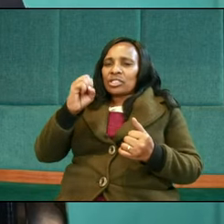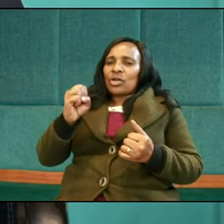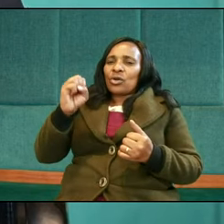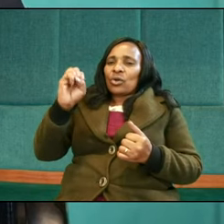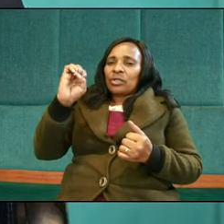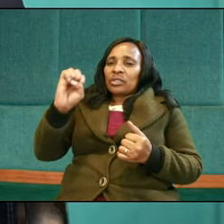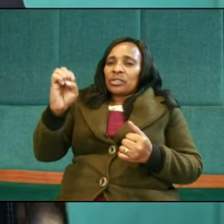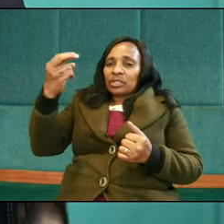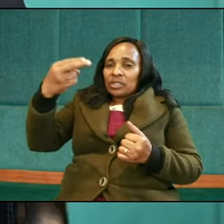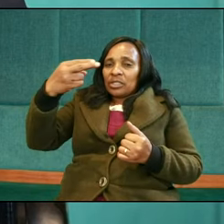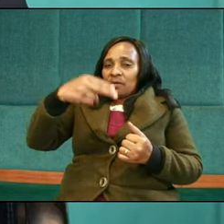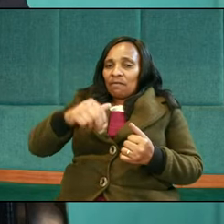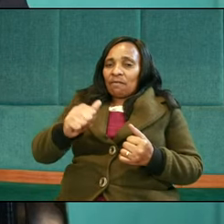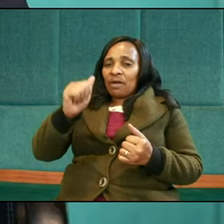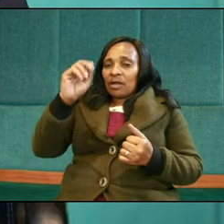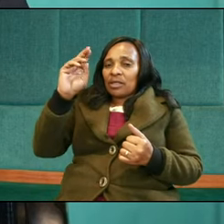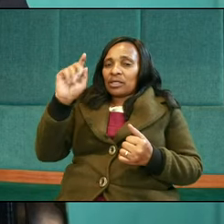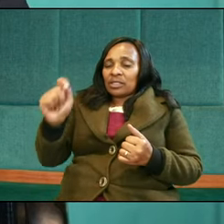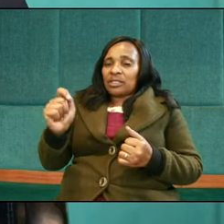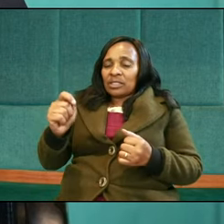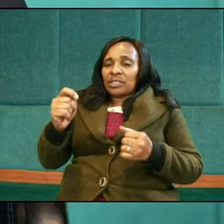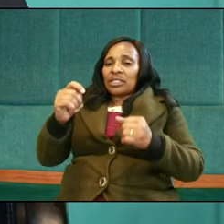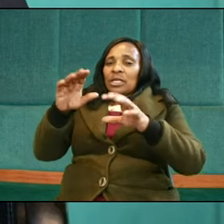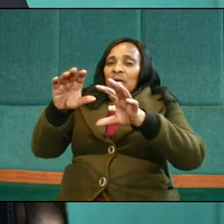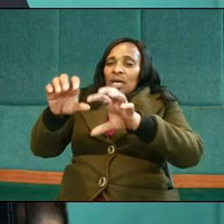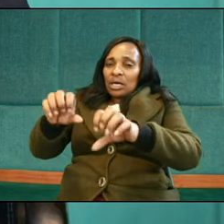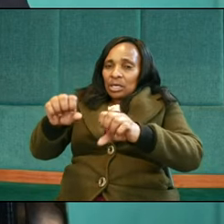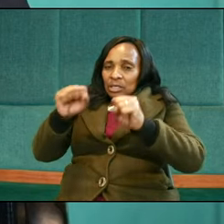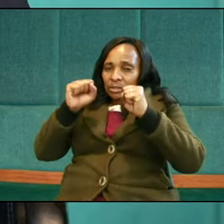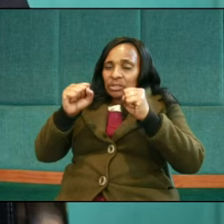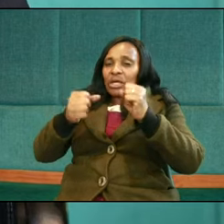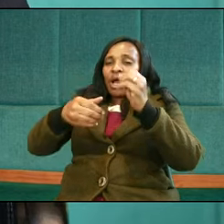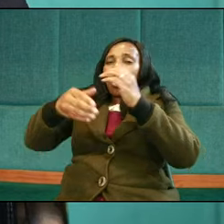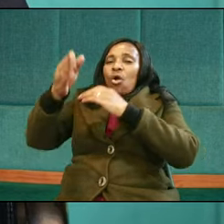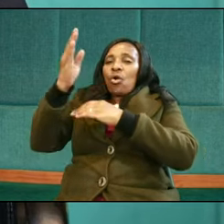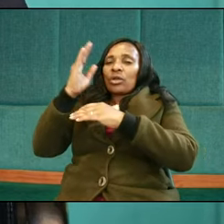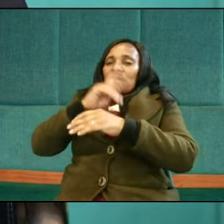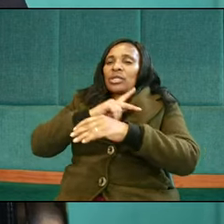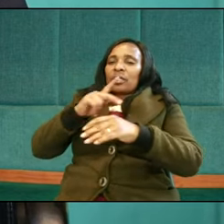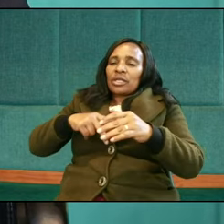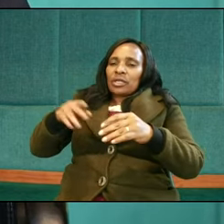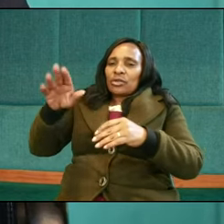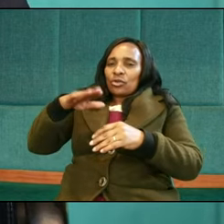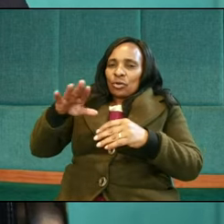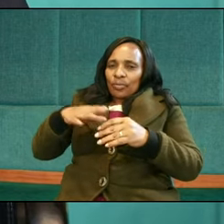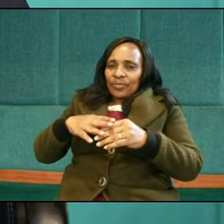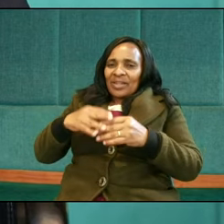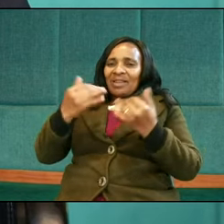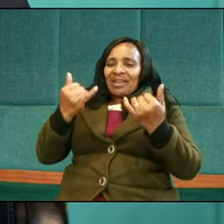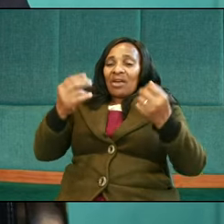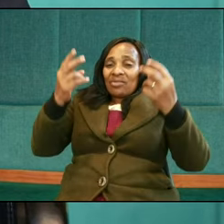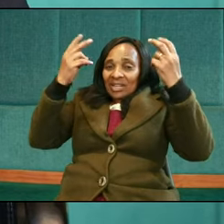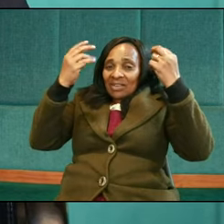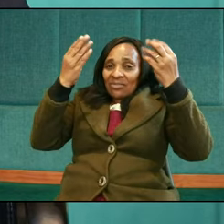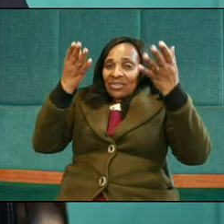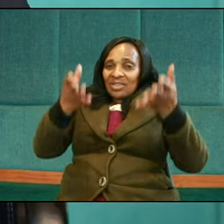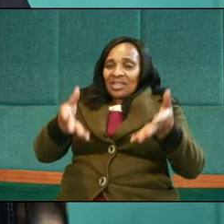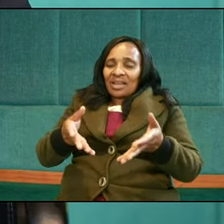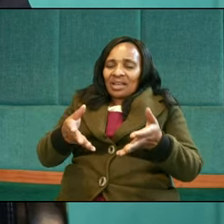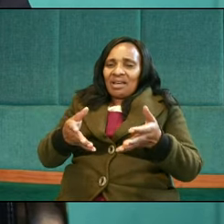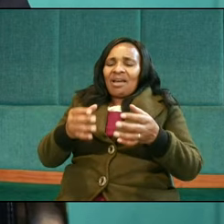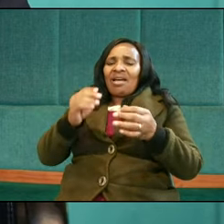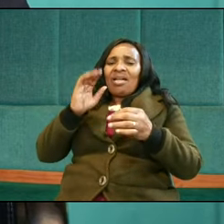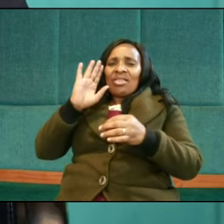Jehoshaphat is inheriting a godly kingdom, but obviously the devil is there, so there are